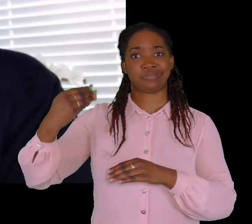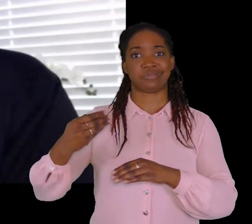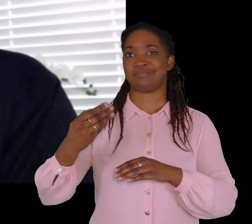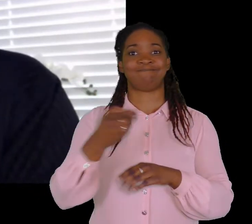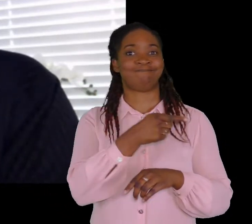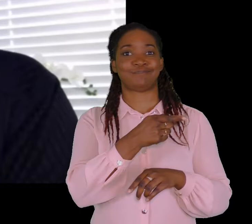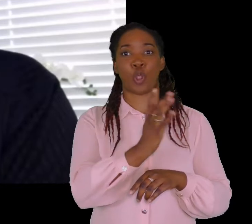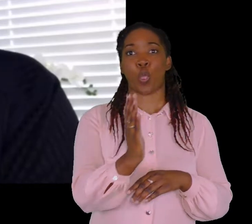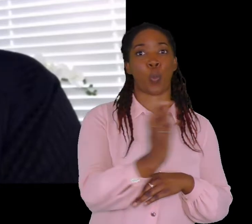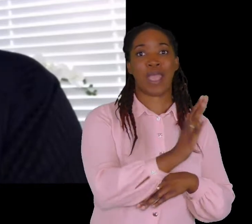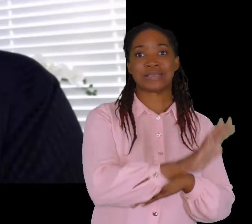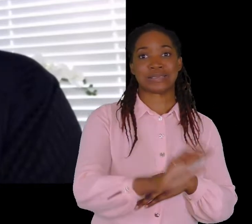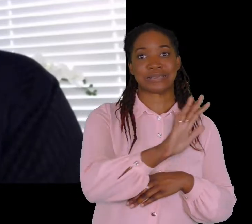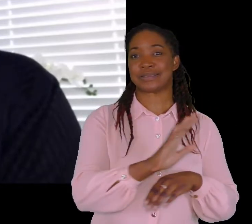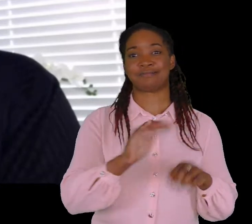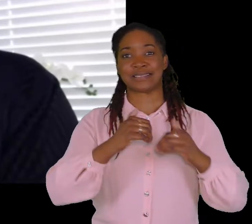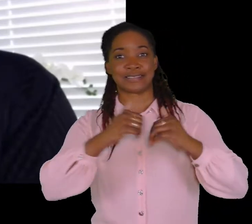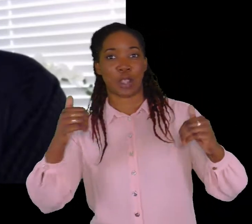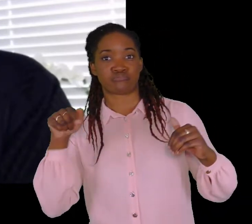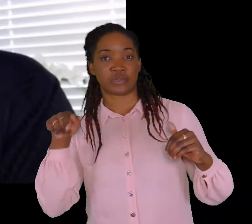of the Western and non-Western.